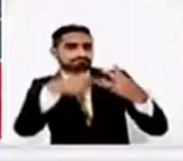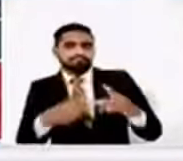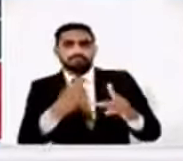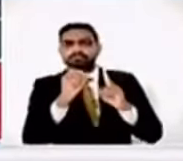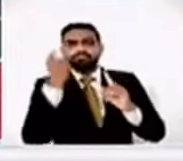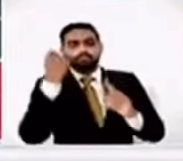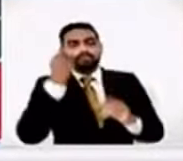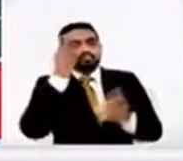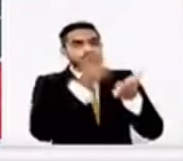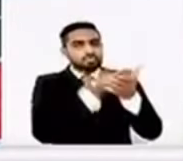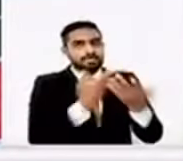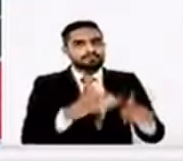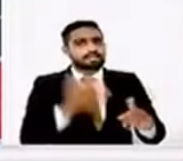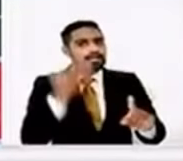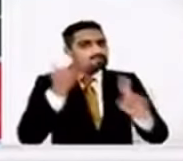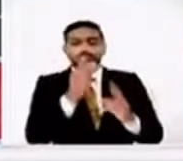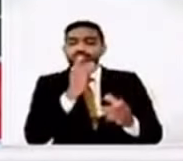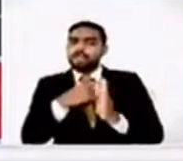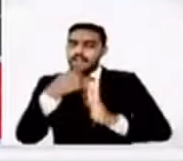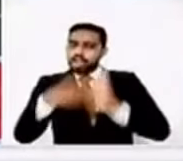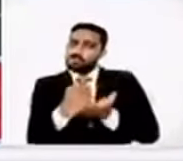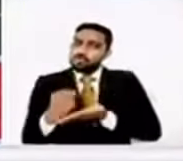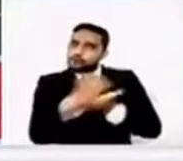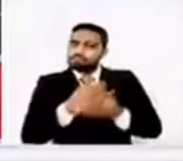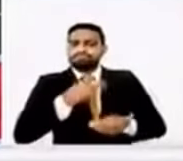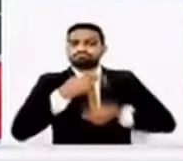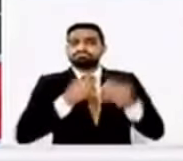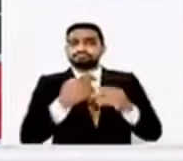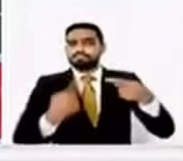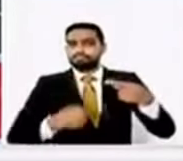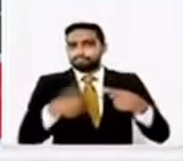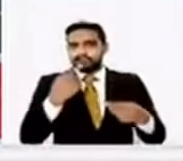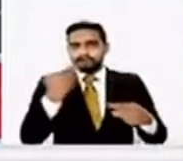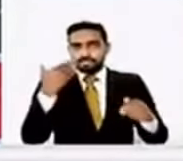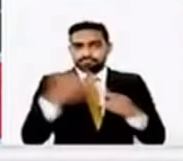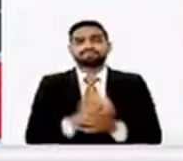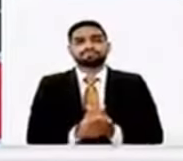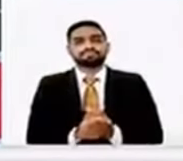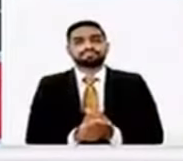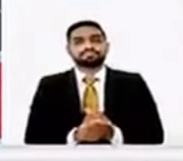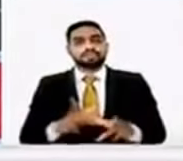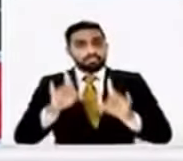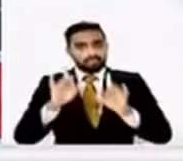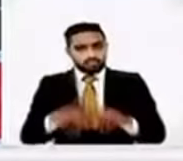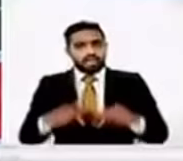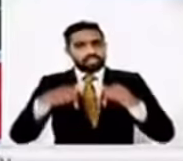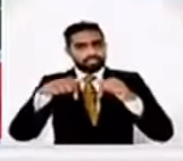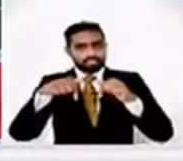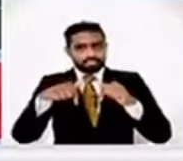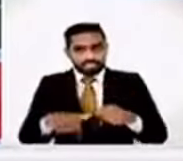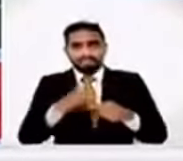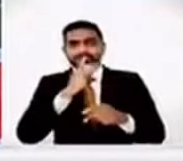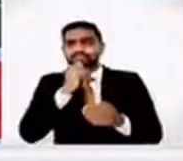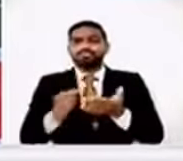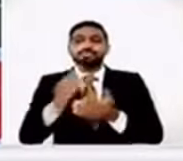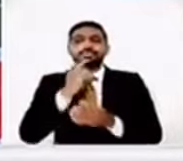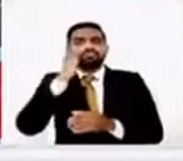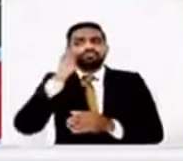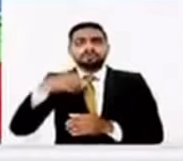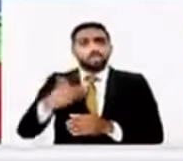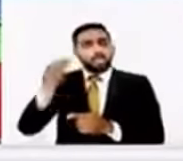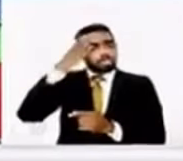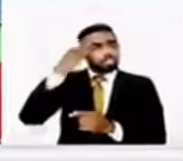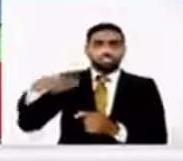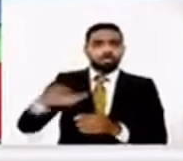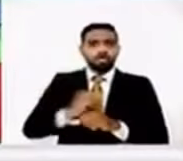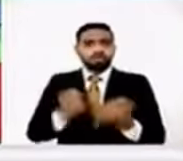board. We may be correct to say that to a certain extent, no one has been left behind in the budget 2021. Mr. Dias,